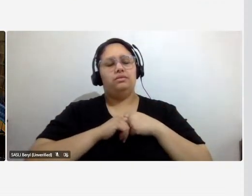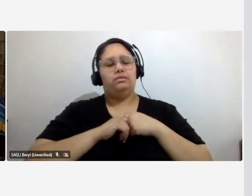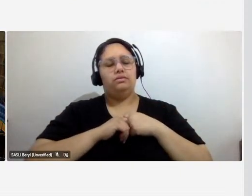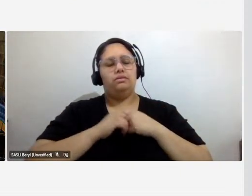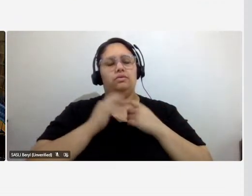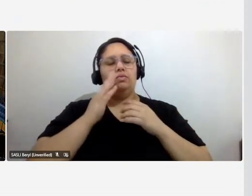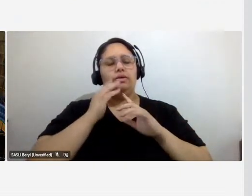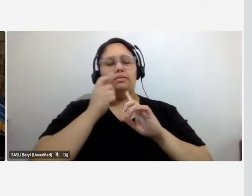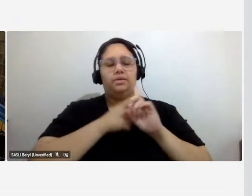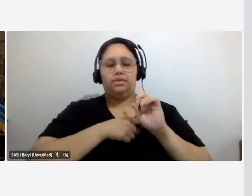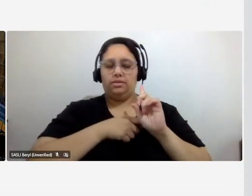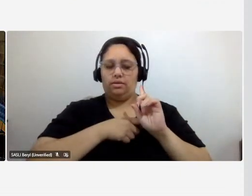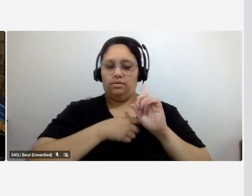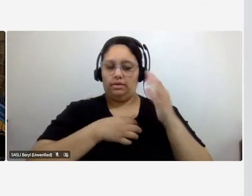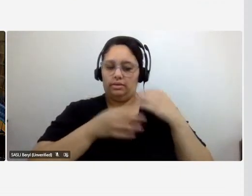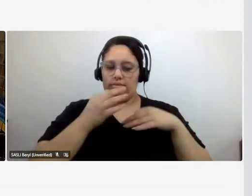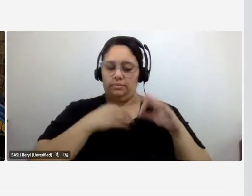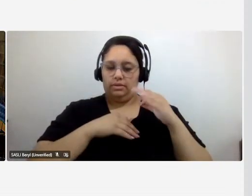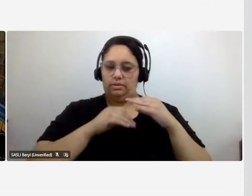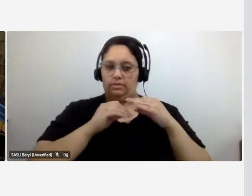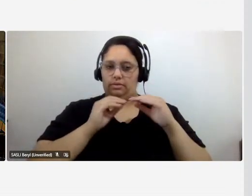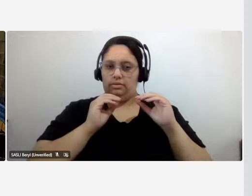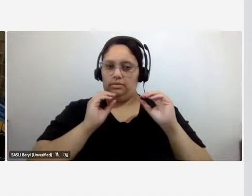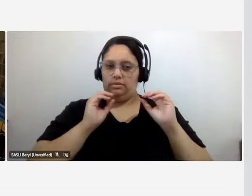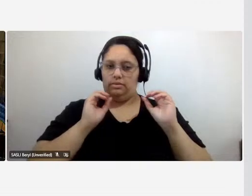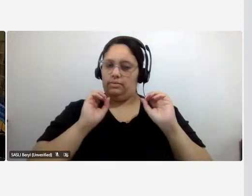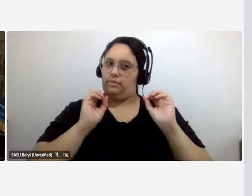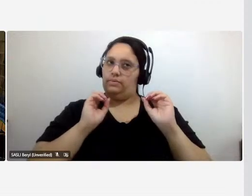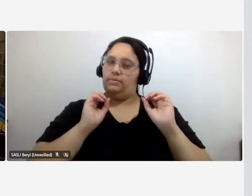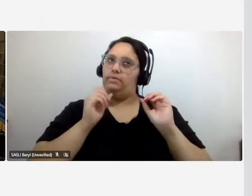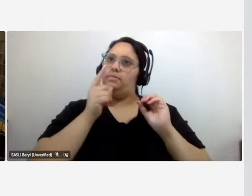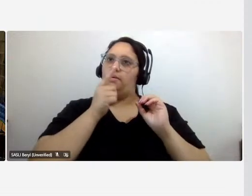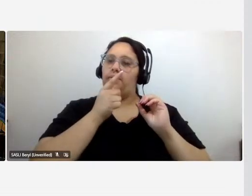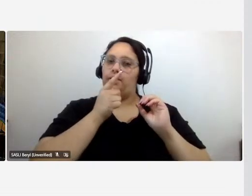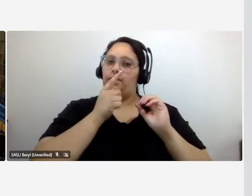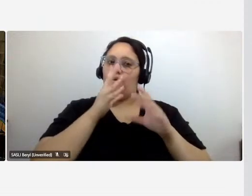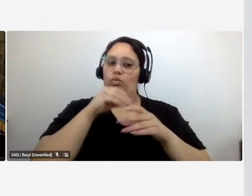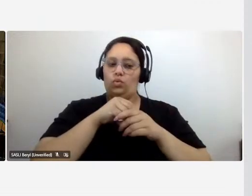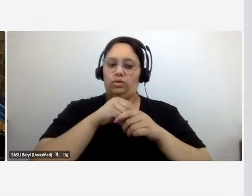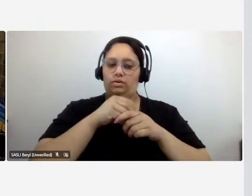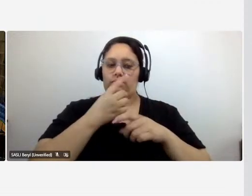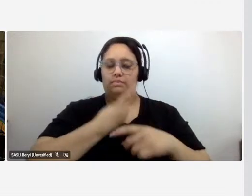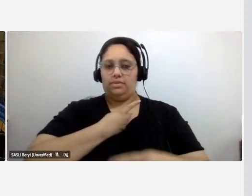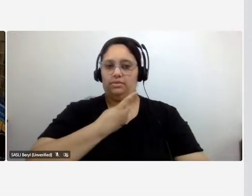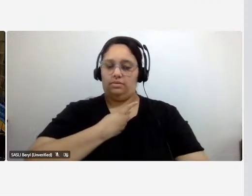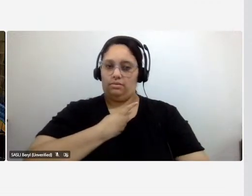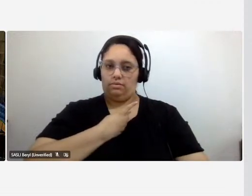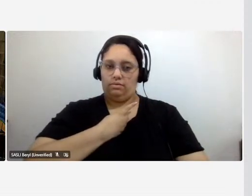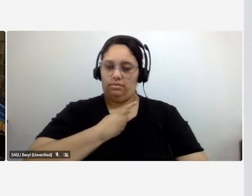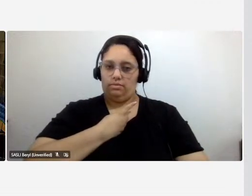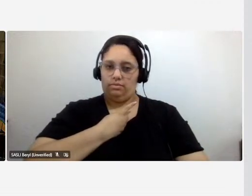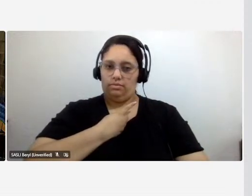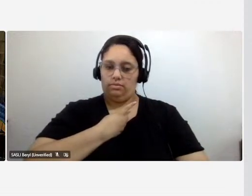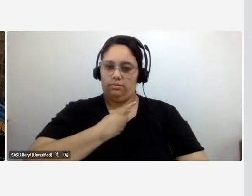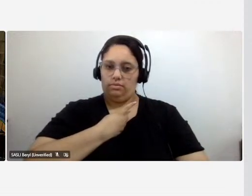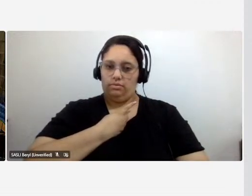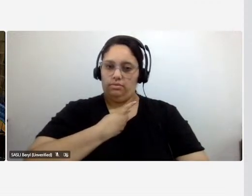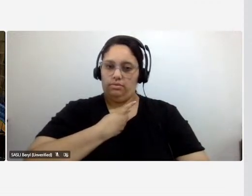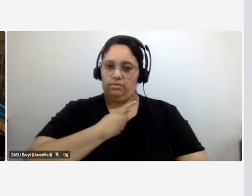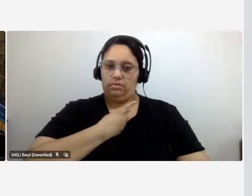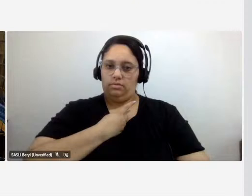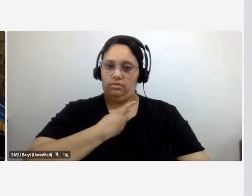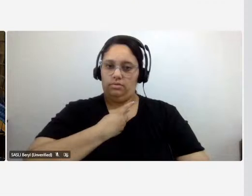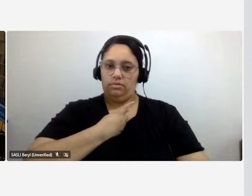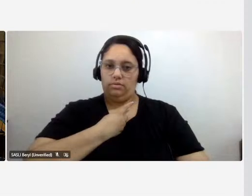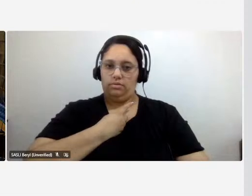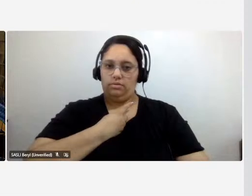Because when some of the things are unexplained, the public, including ourselves, may make us to assume, and